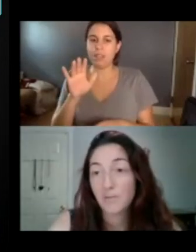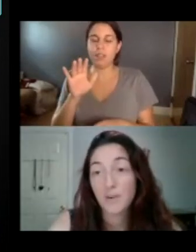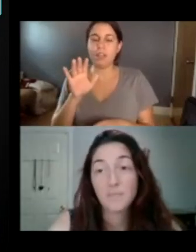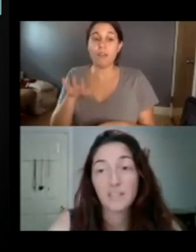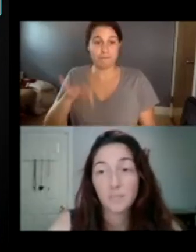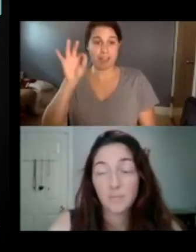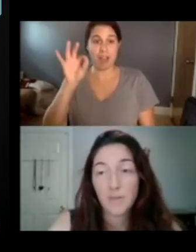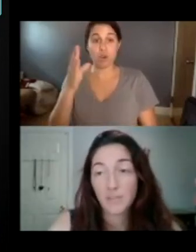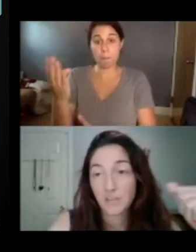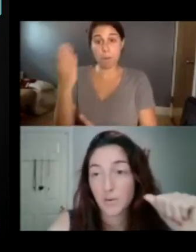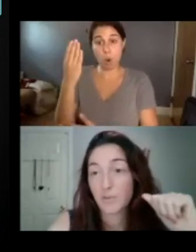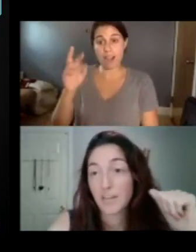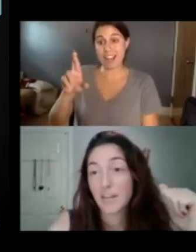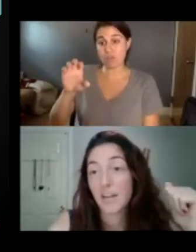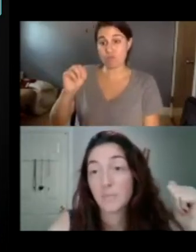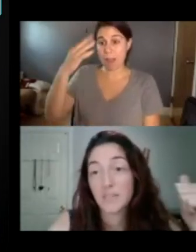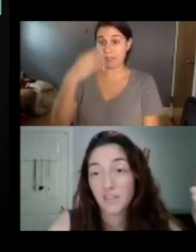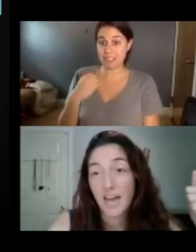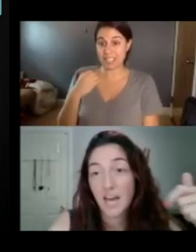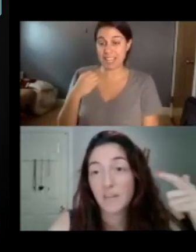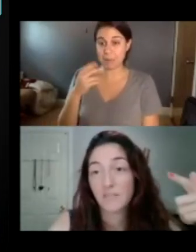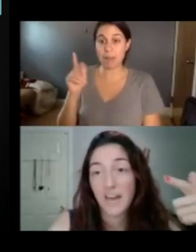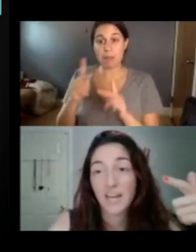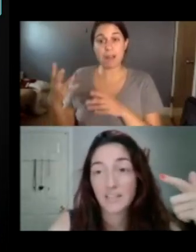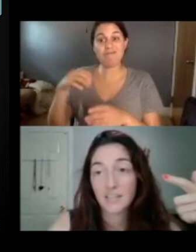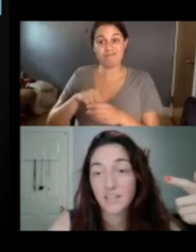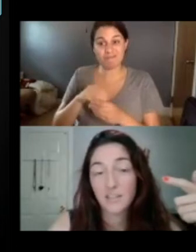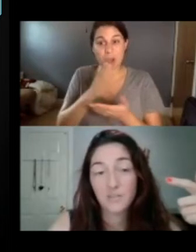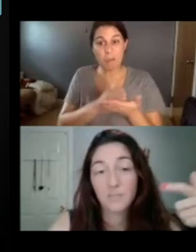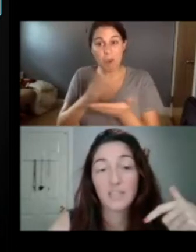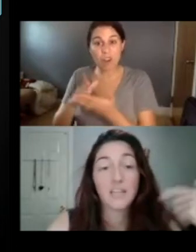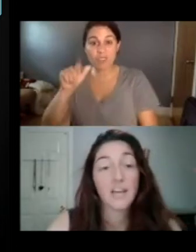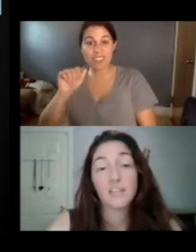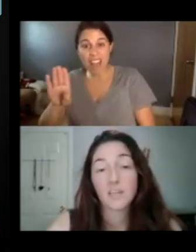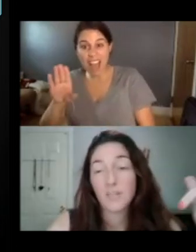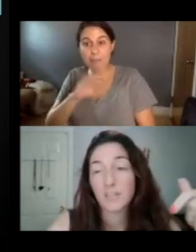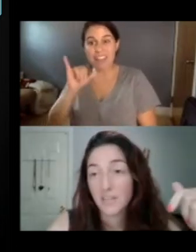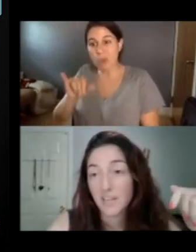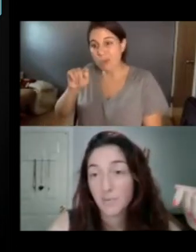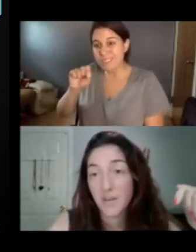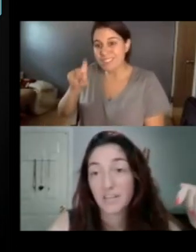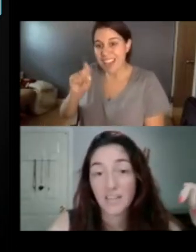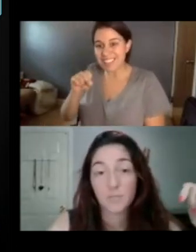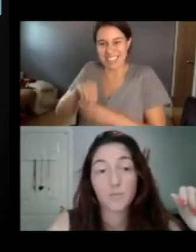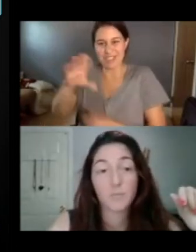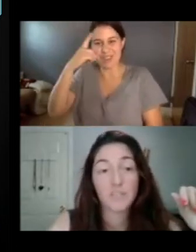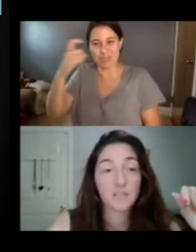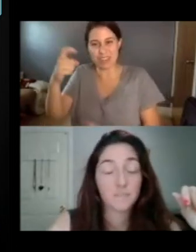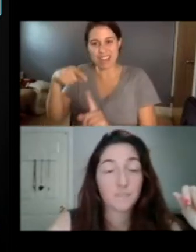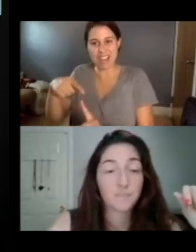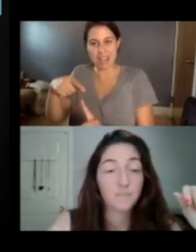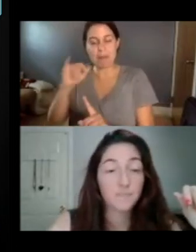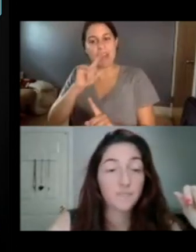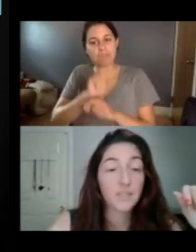in morning REM sleep, people incorporate elements of the lab and of tasks into their dreams, and this can be associated with better task